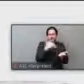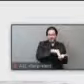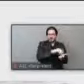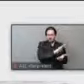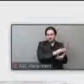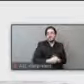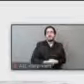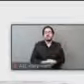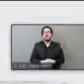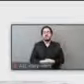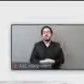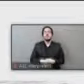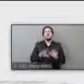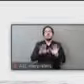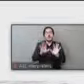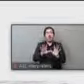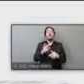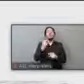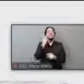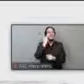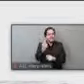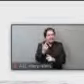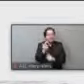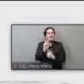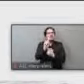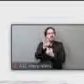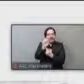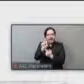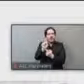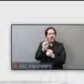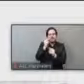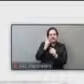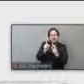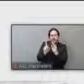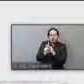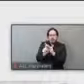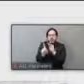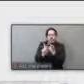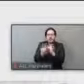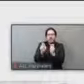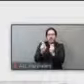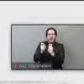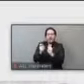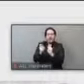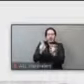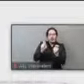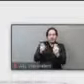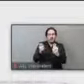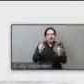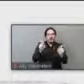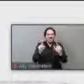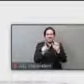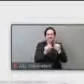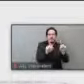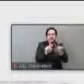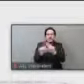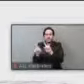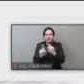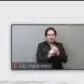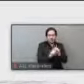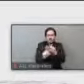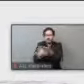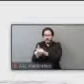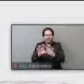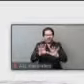The virus is mutating. We're watching that closely. I don't have any science to update you on today. We've had 2